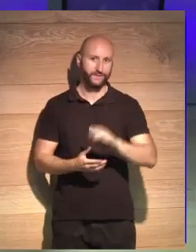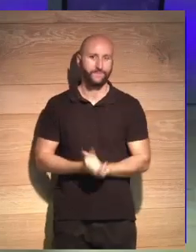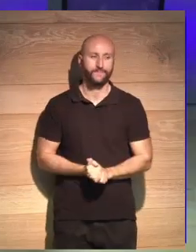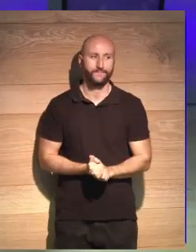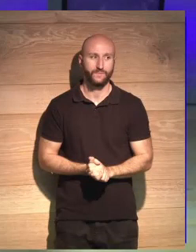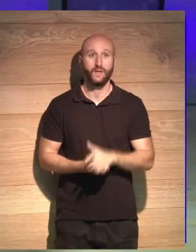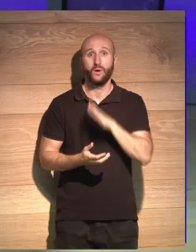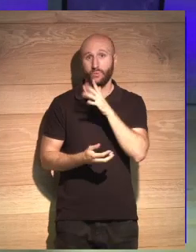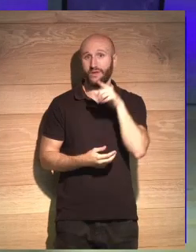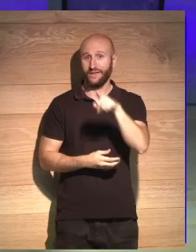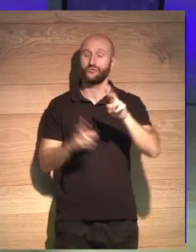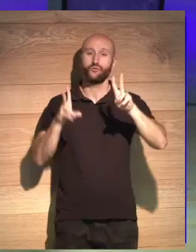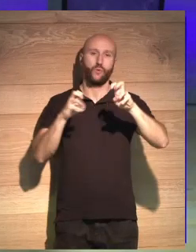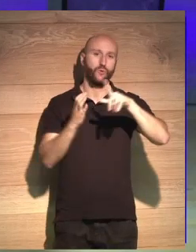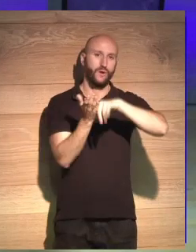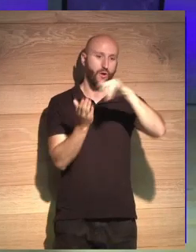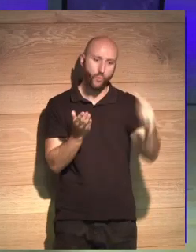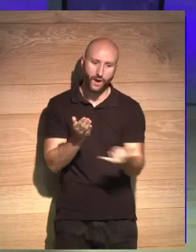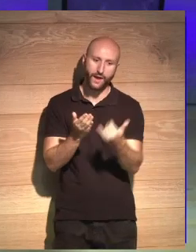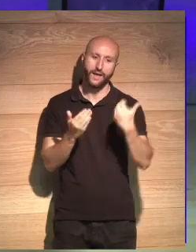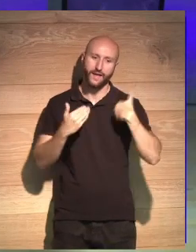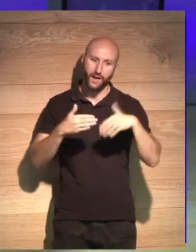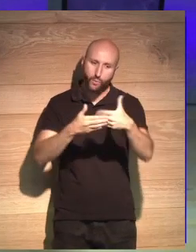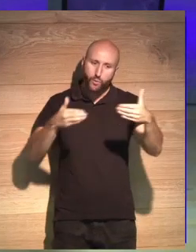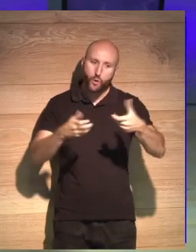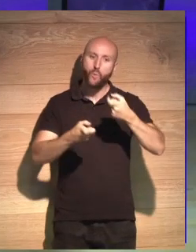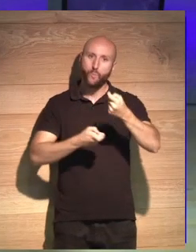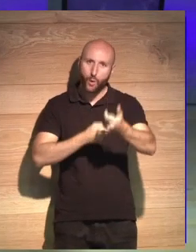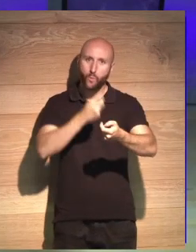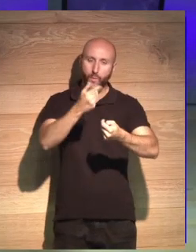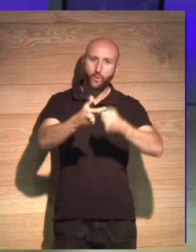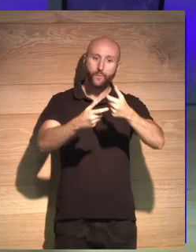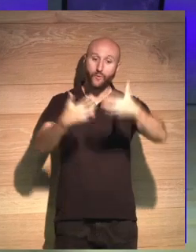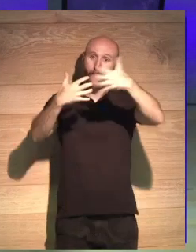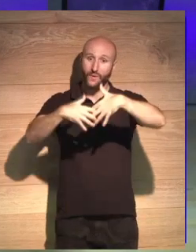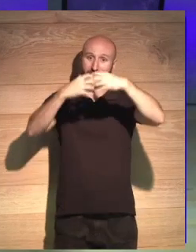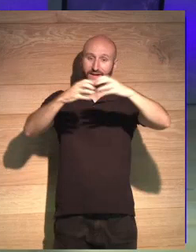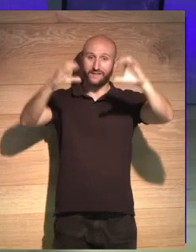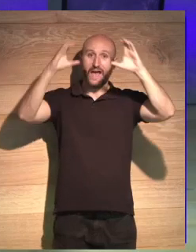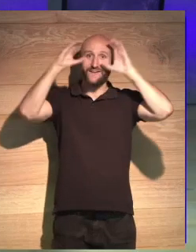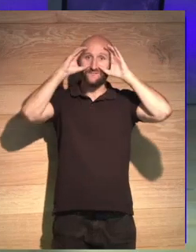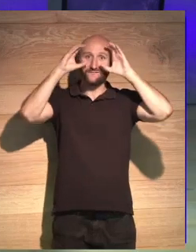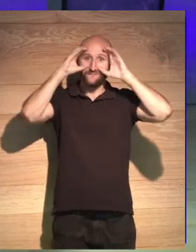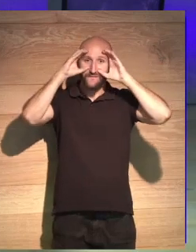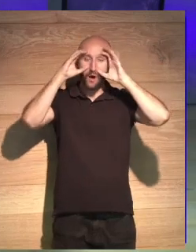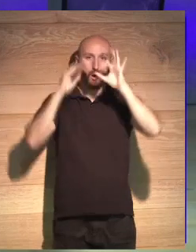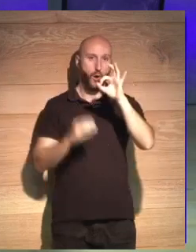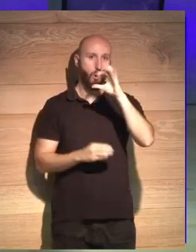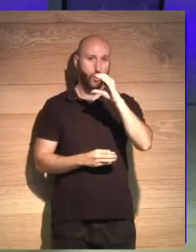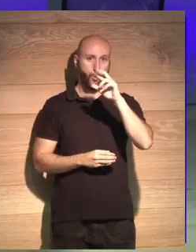reality, because this is a new language. It's starting slowly. There are